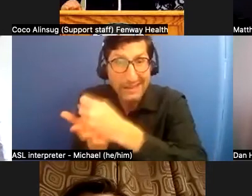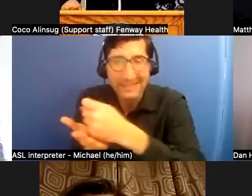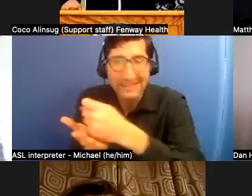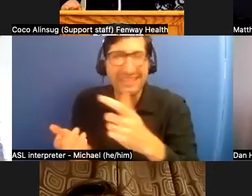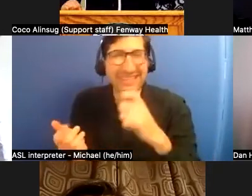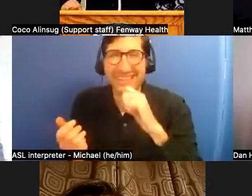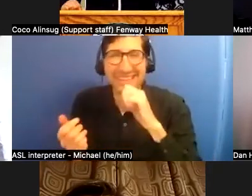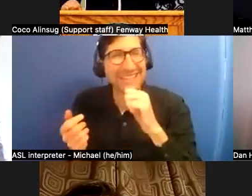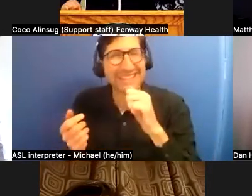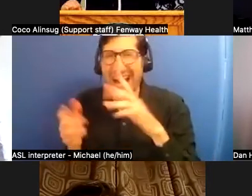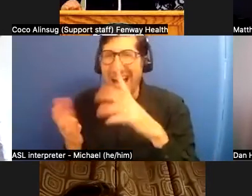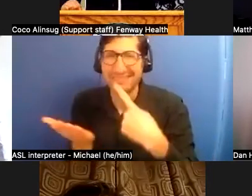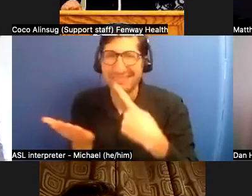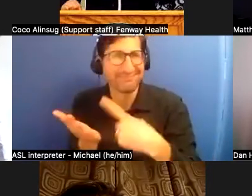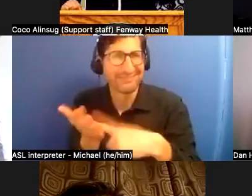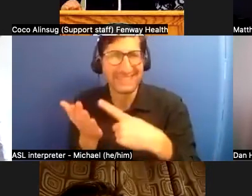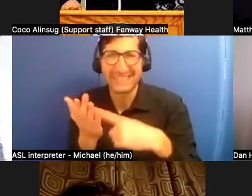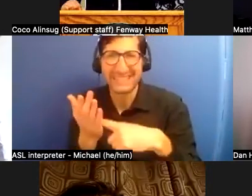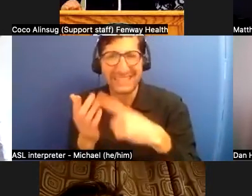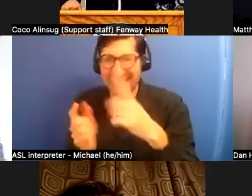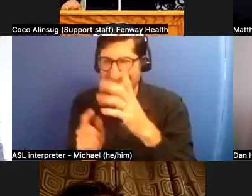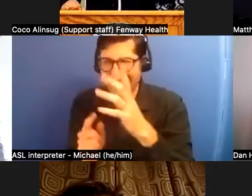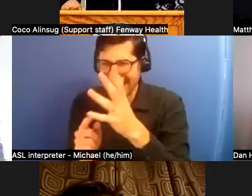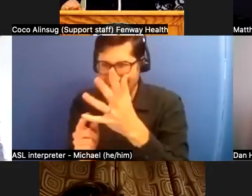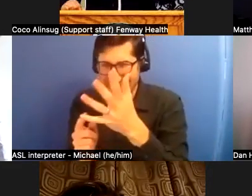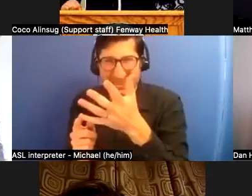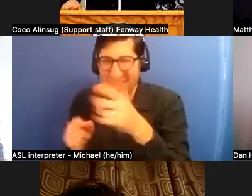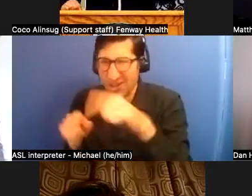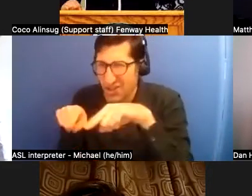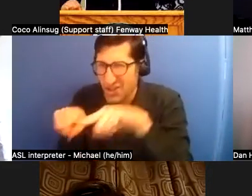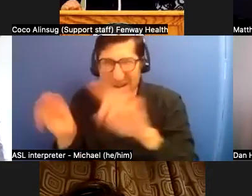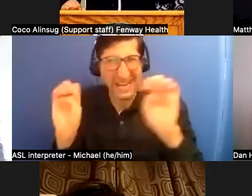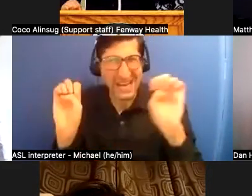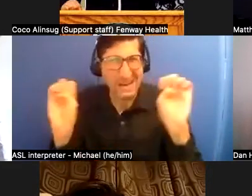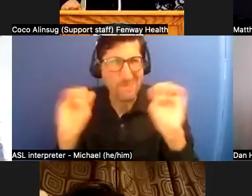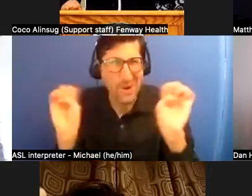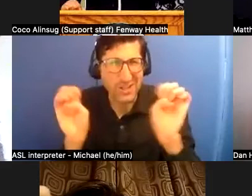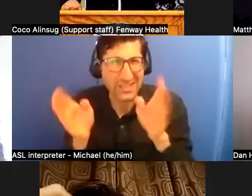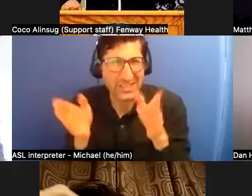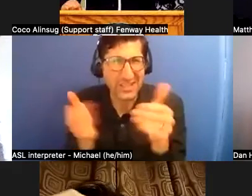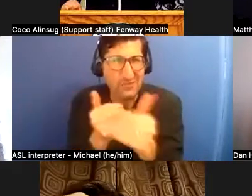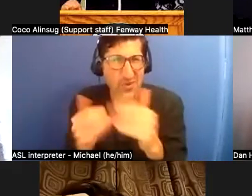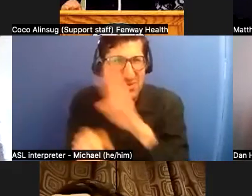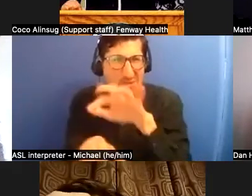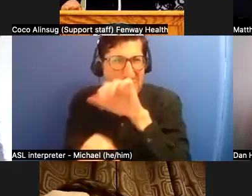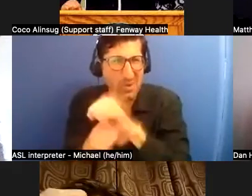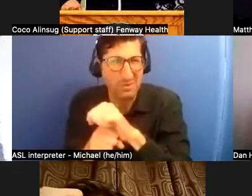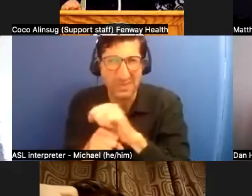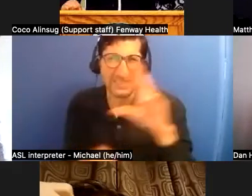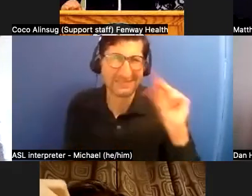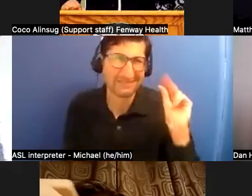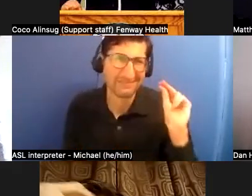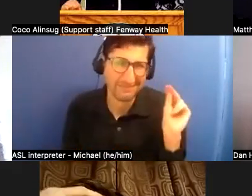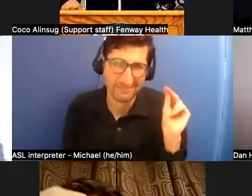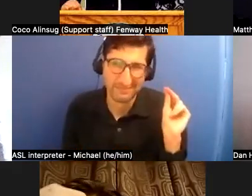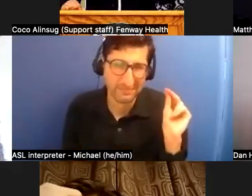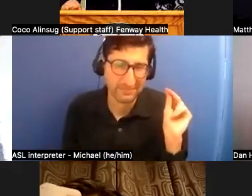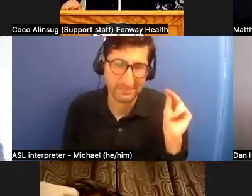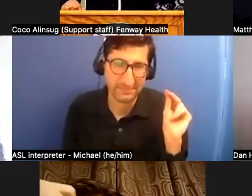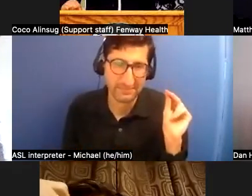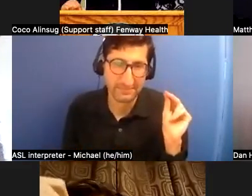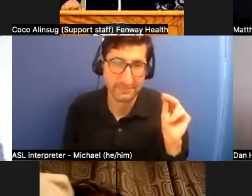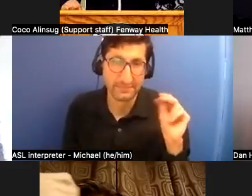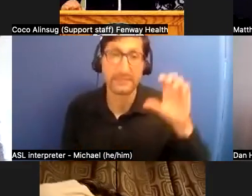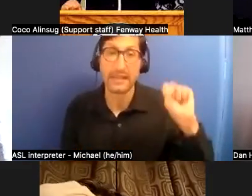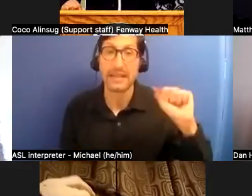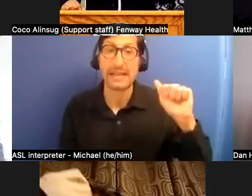5 minutes or 5 hours that the person is in the emergency department. These sites create, as Sam put really well,